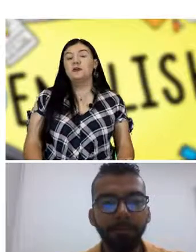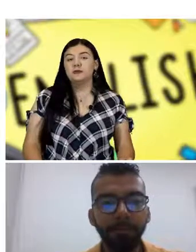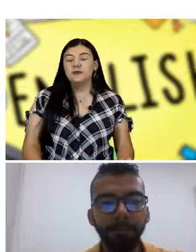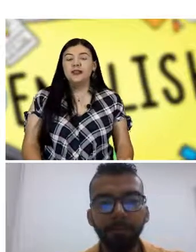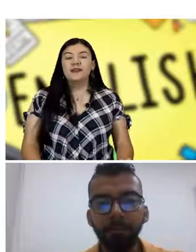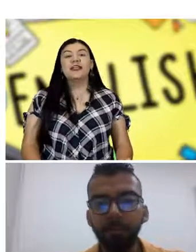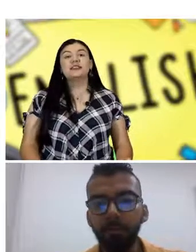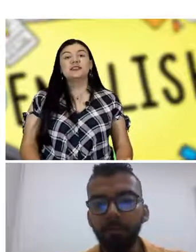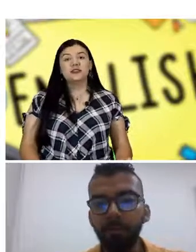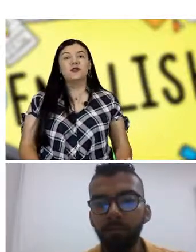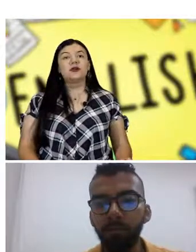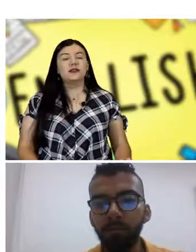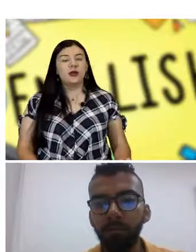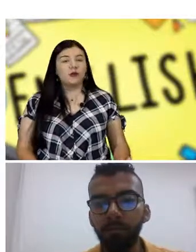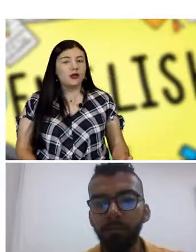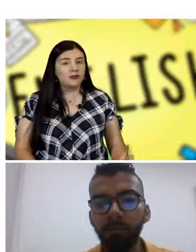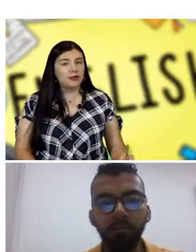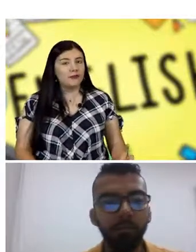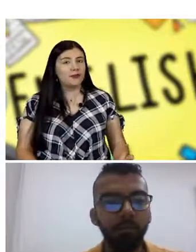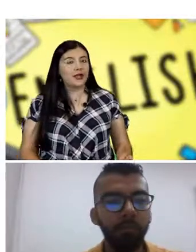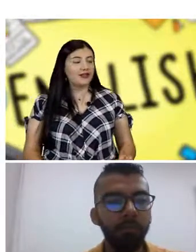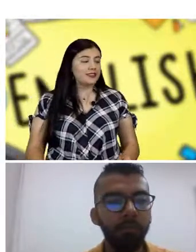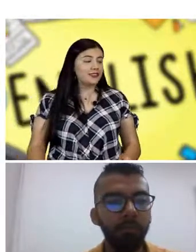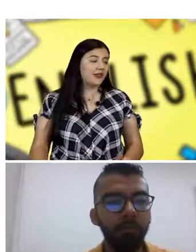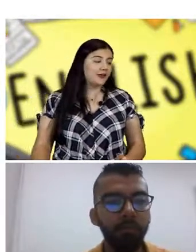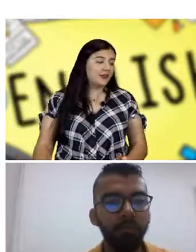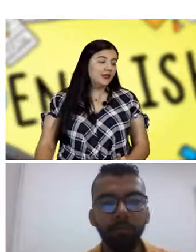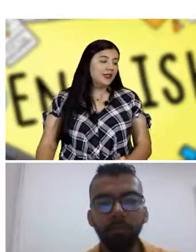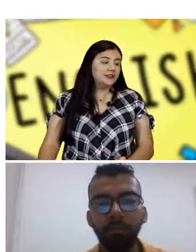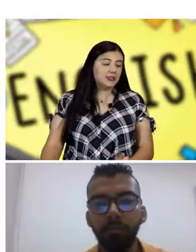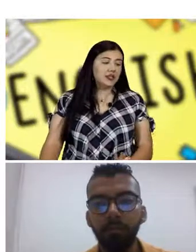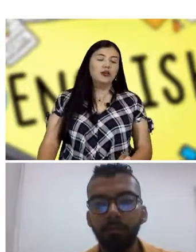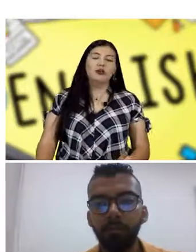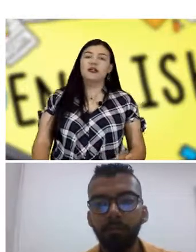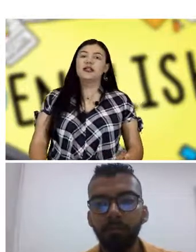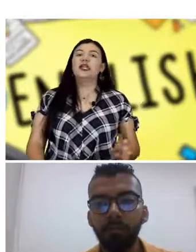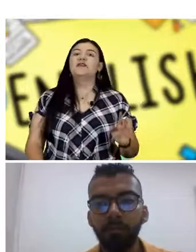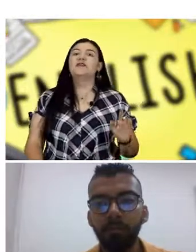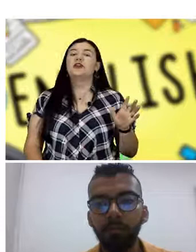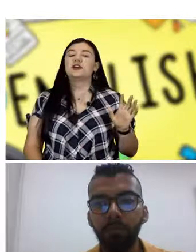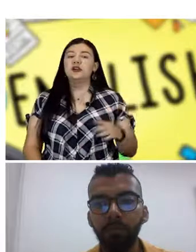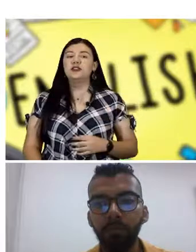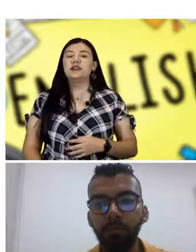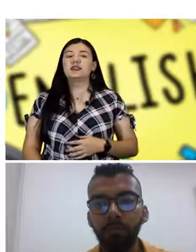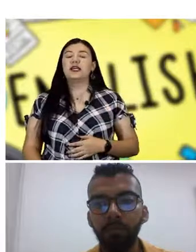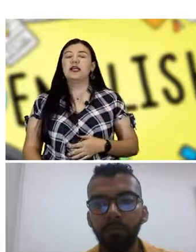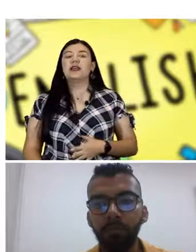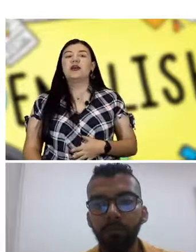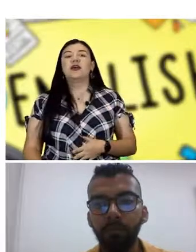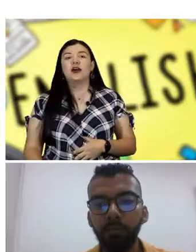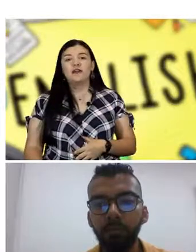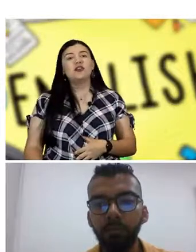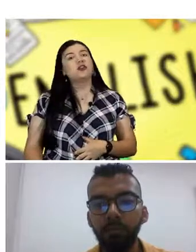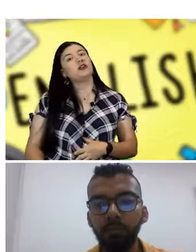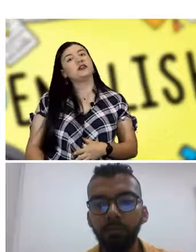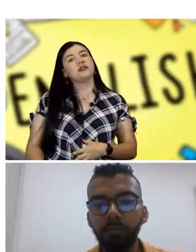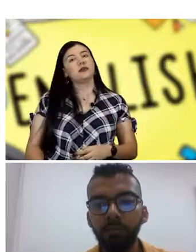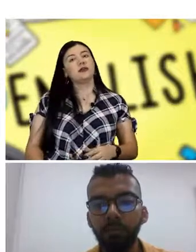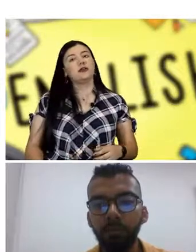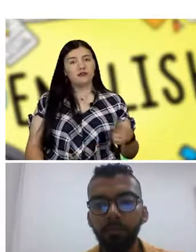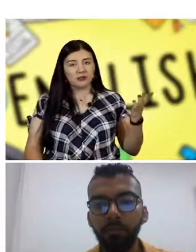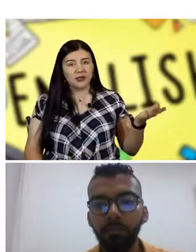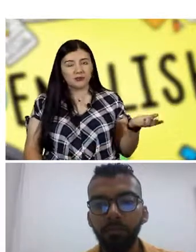Okay, cool. That is another one that we already practiced here. So look, if we're going to say that we have dolor